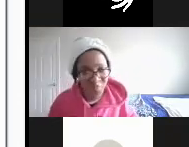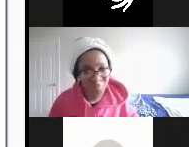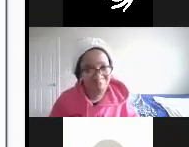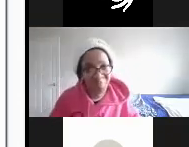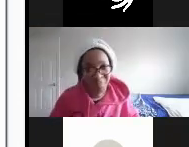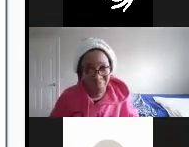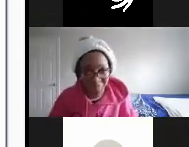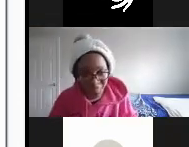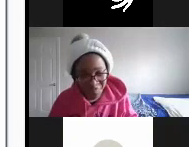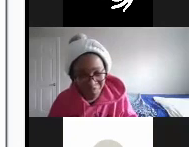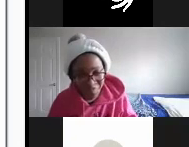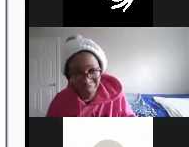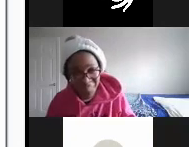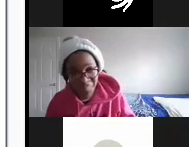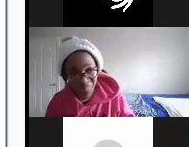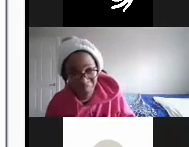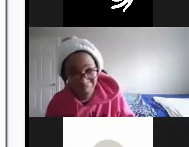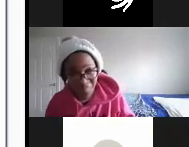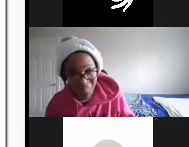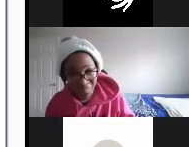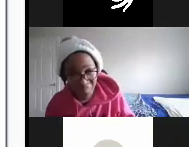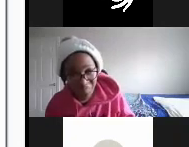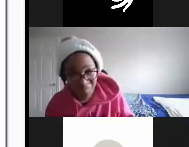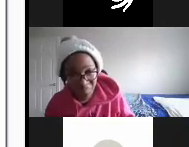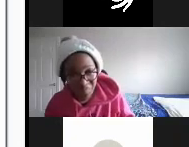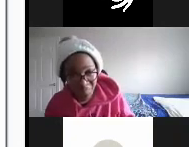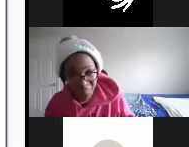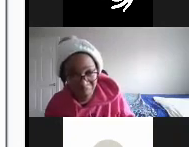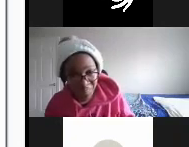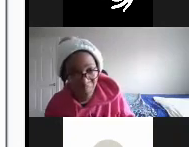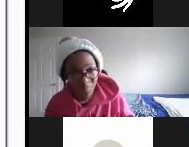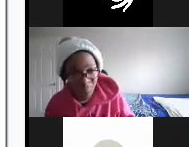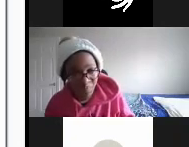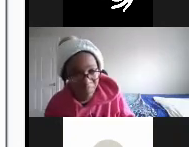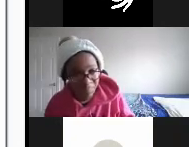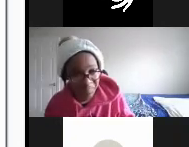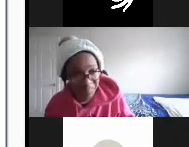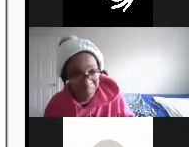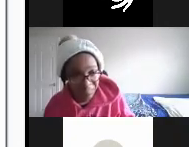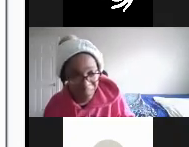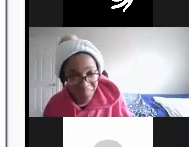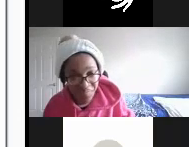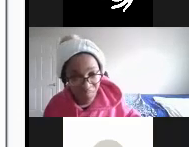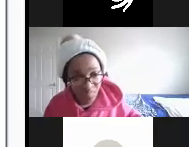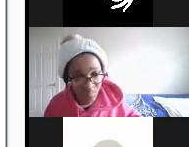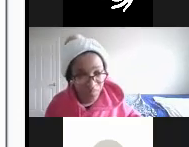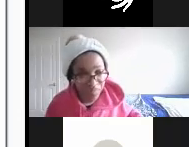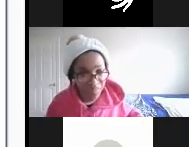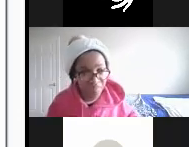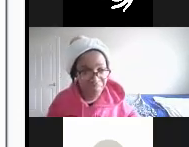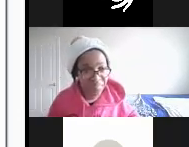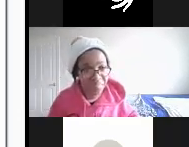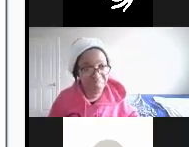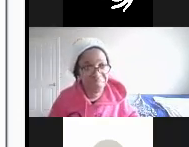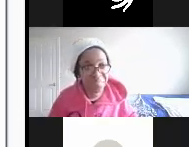to give these young, amazing people great end-of-life experiences because it's going to just be hard for them from here on out,